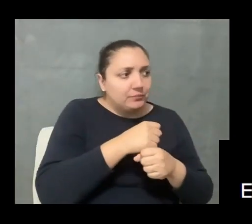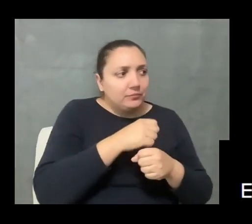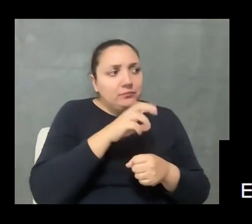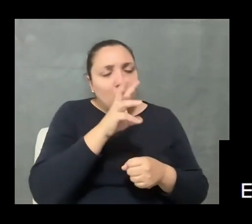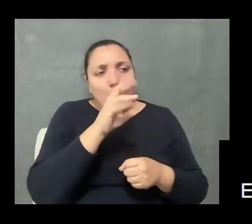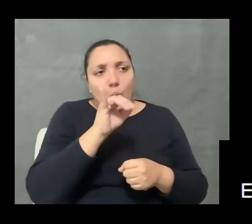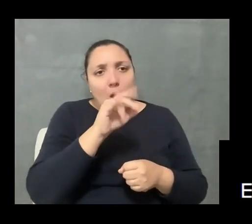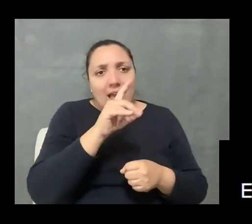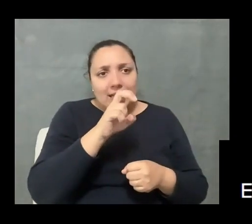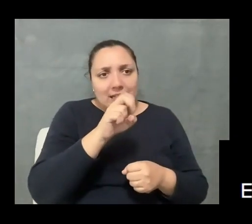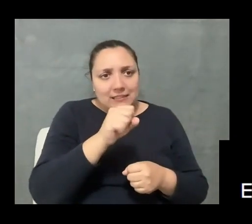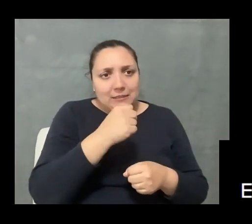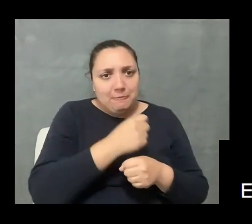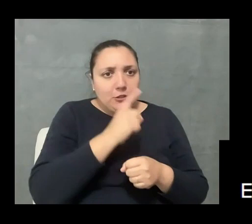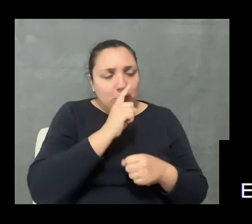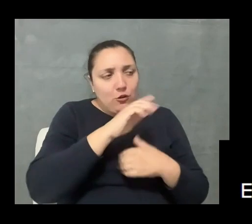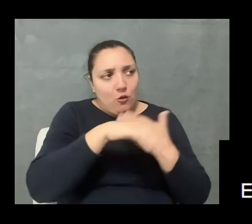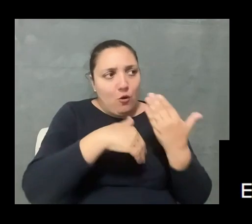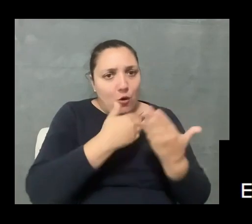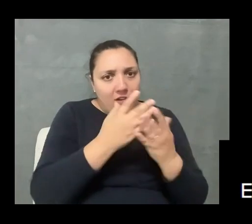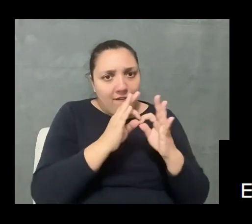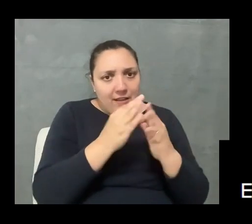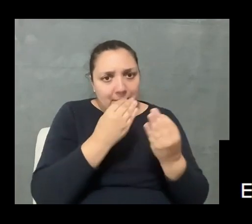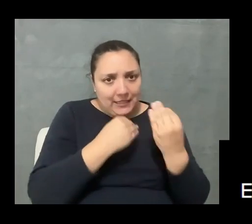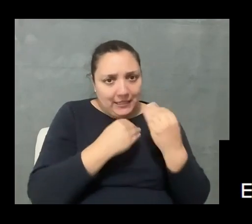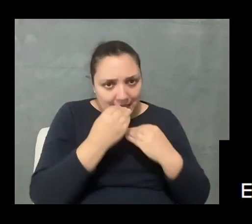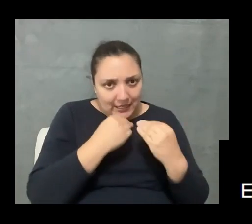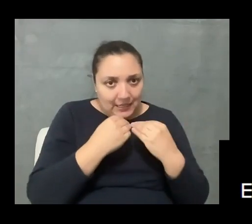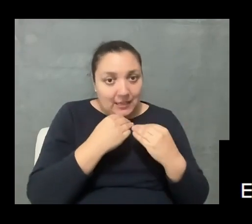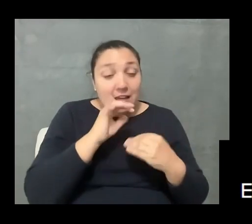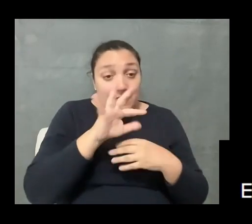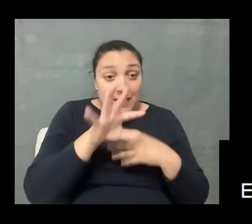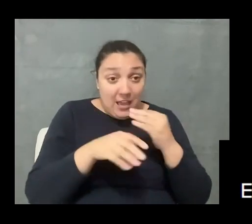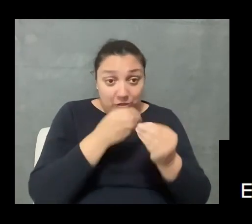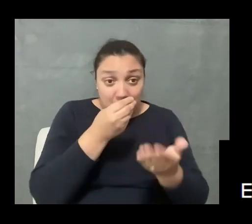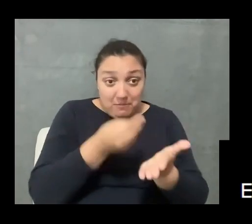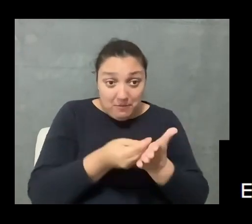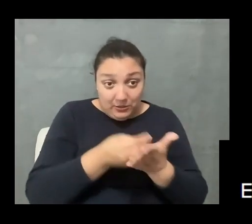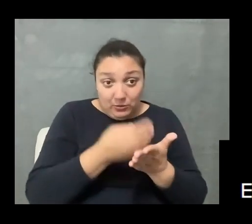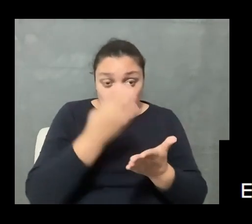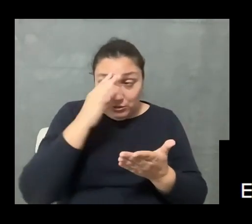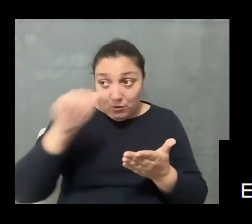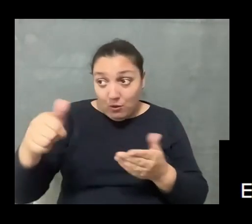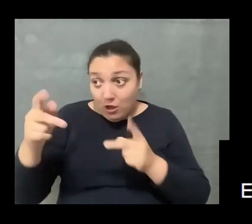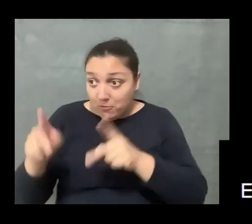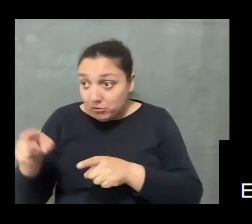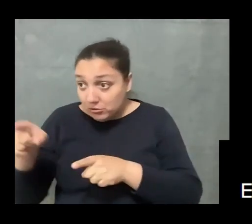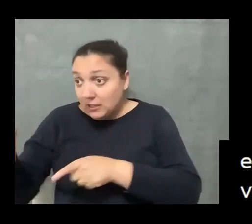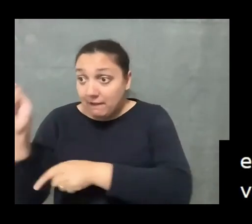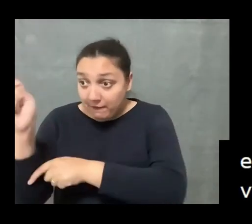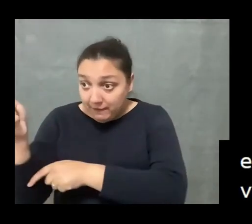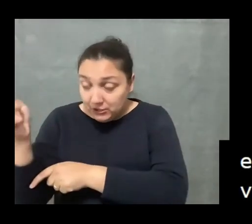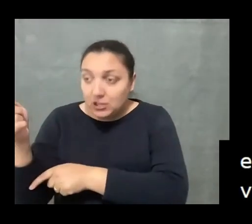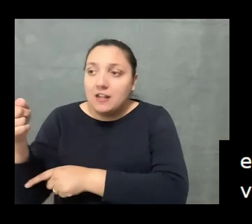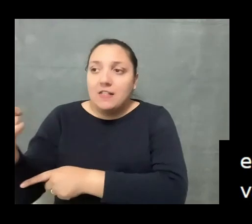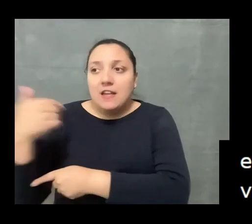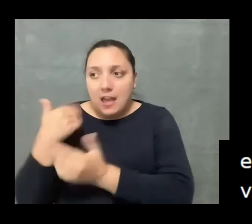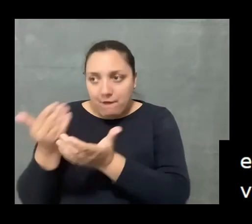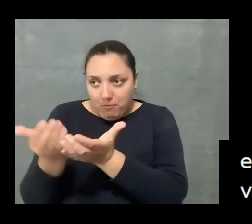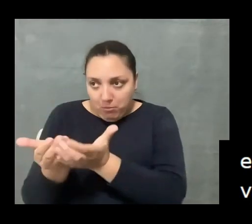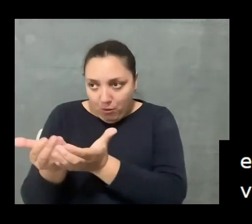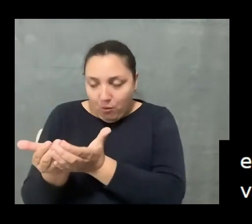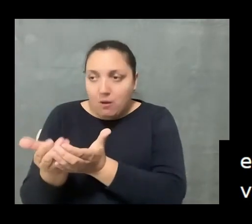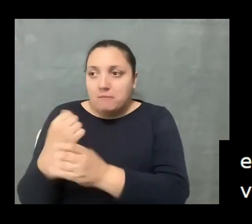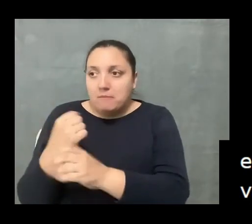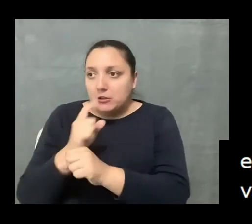entire family could eat, because we need to eat. We're gonna take that extra money. We know somebody on the block who used to be a fisherman and get a fisher boat. And with that money, we're gonna make sure everybody